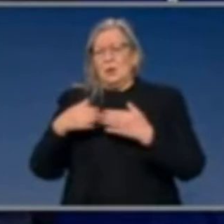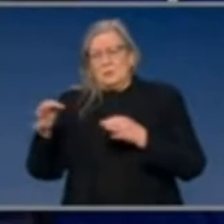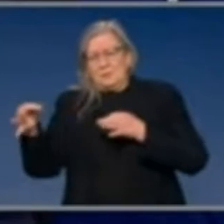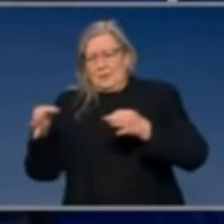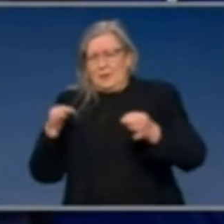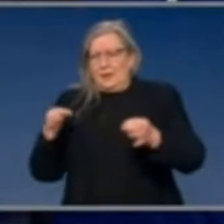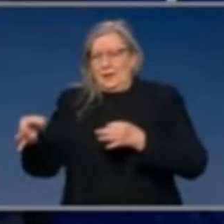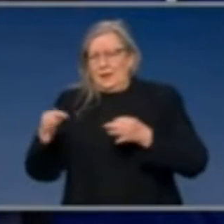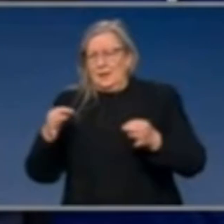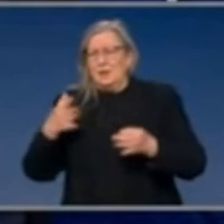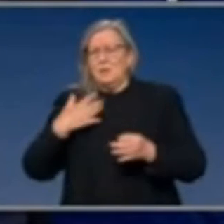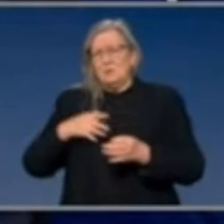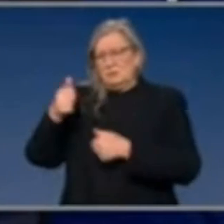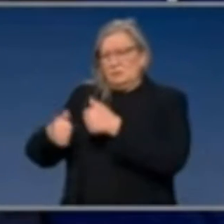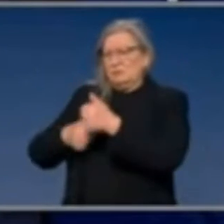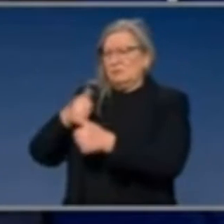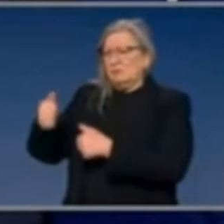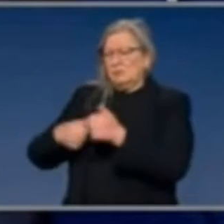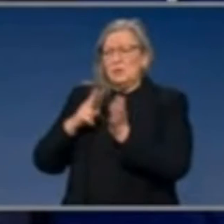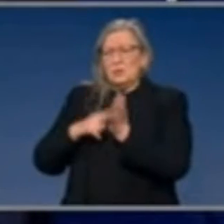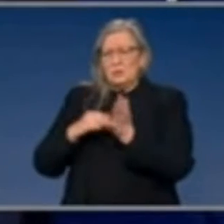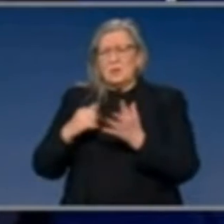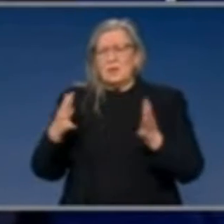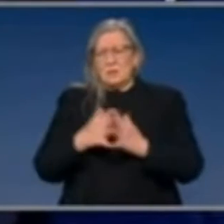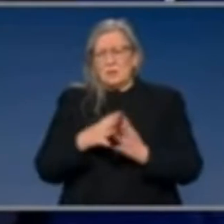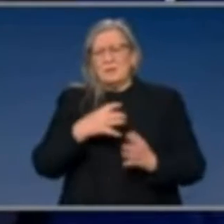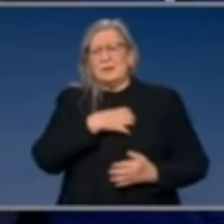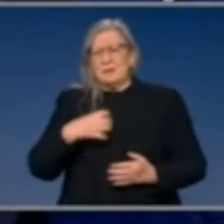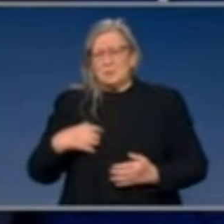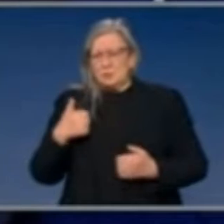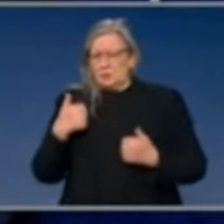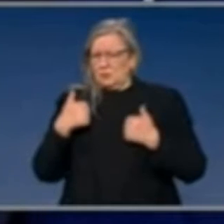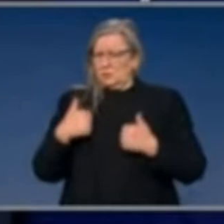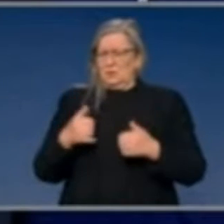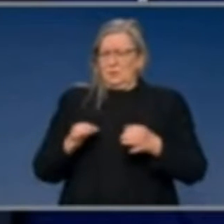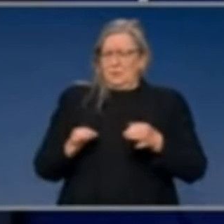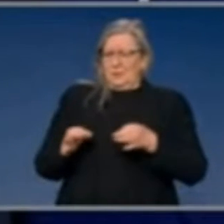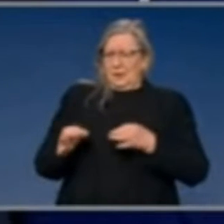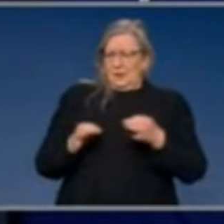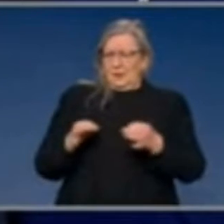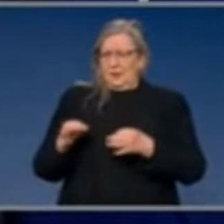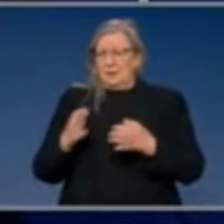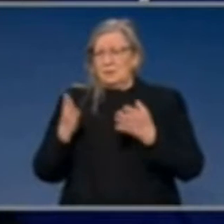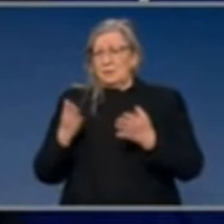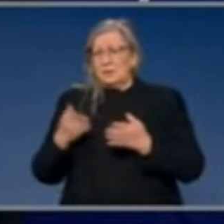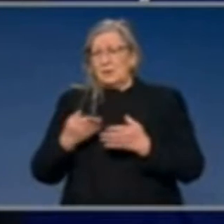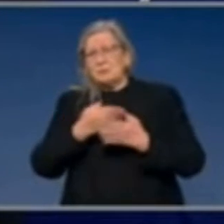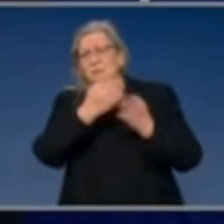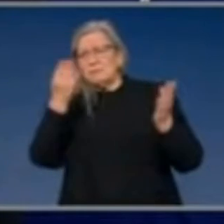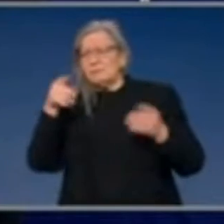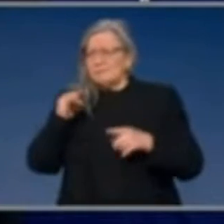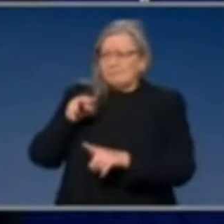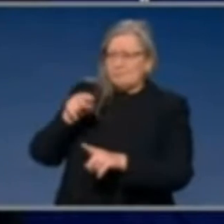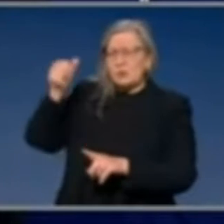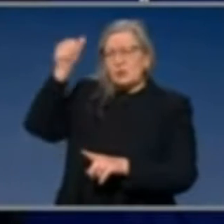Wales government for that plan. What I think it does is provides confidence and certainty